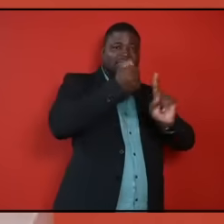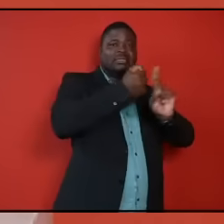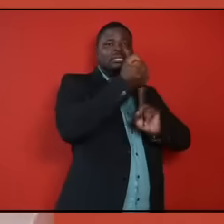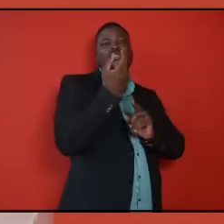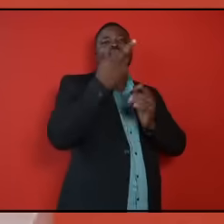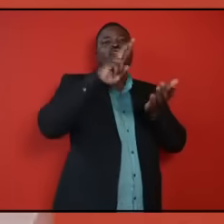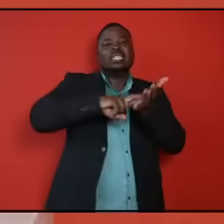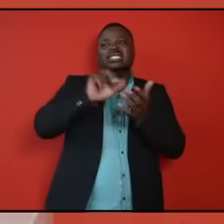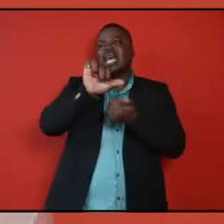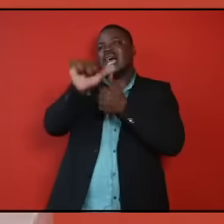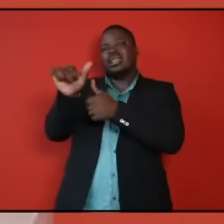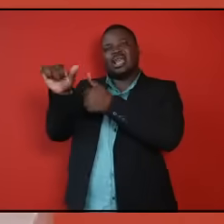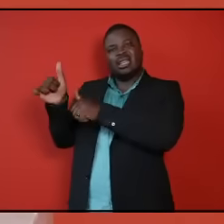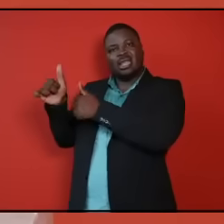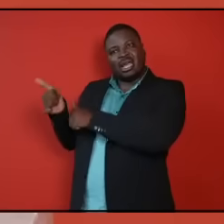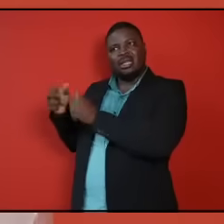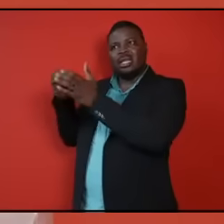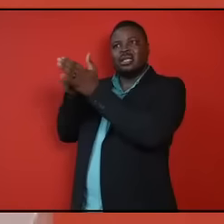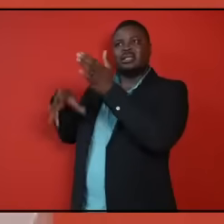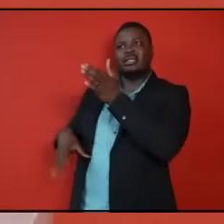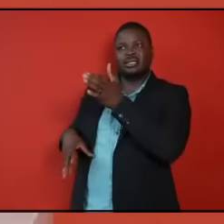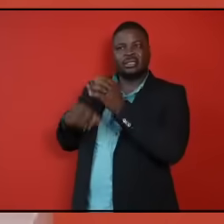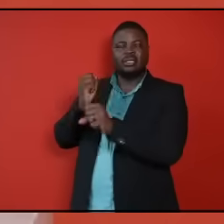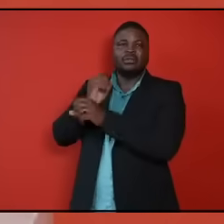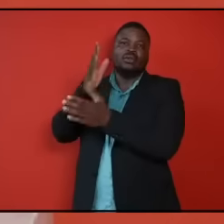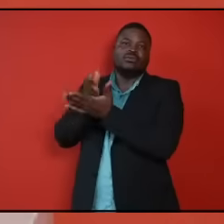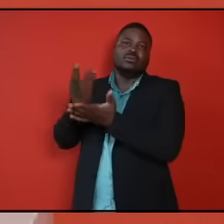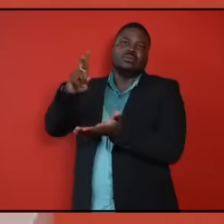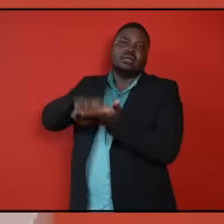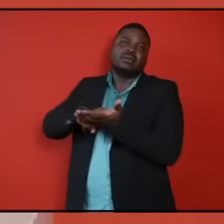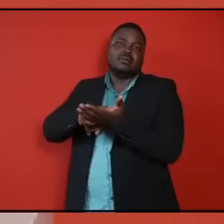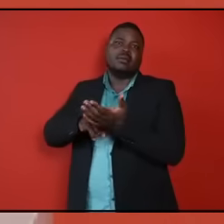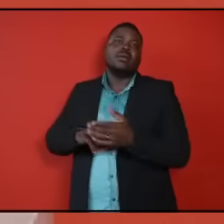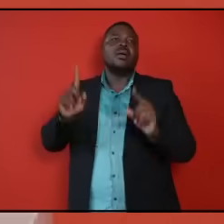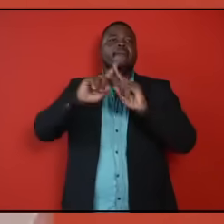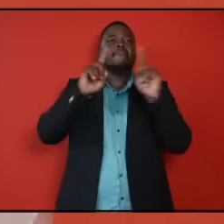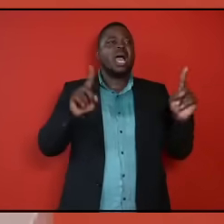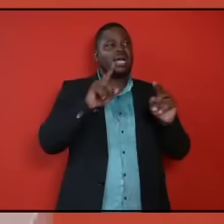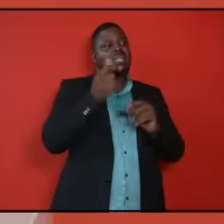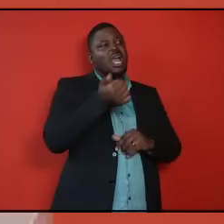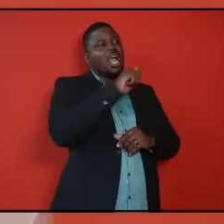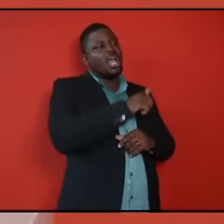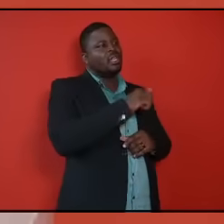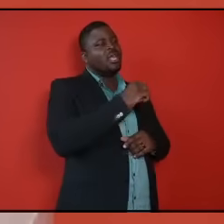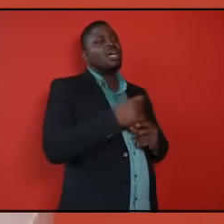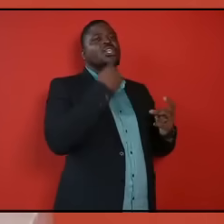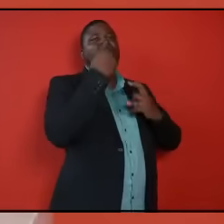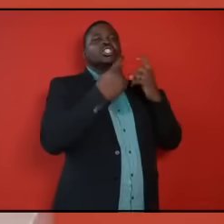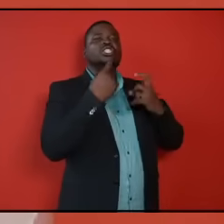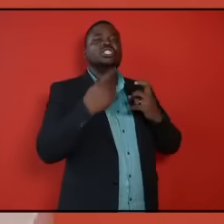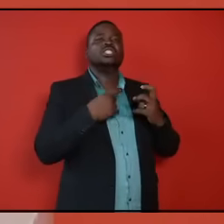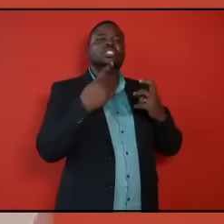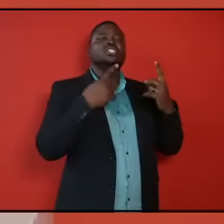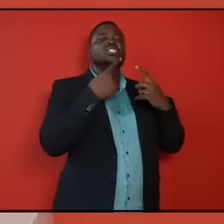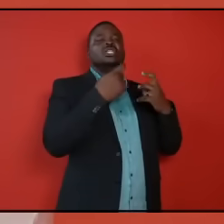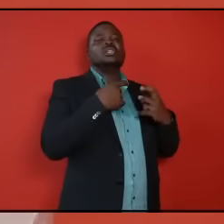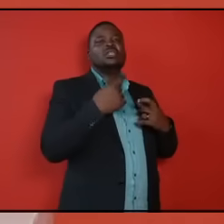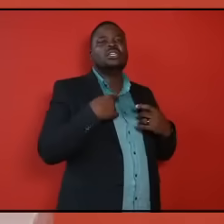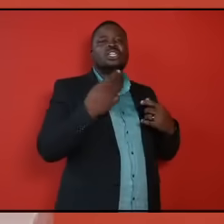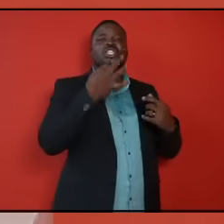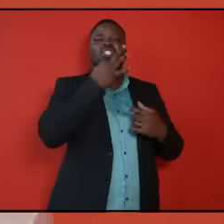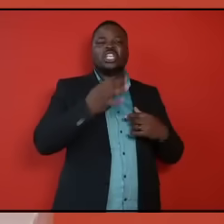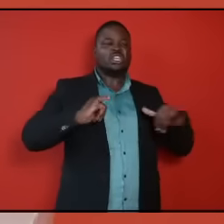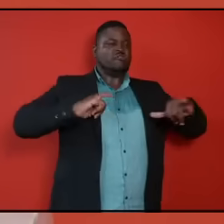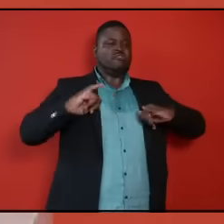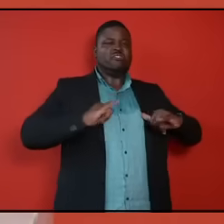those who can't register. And these ones who speak nonsense that we are rich and therefore can't lead the poor. How many